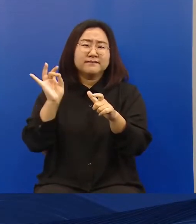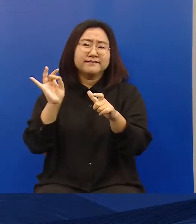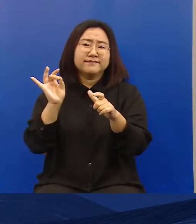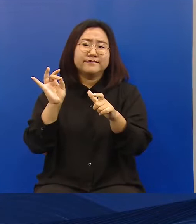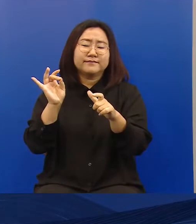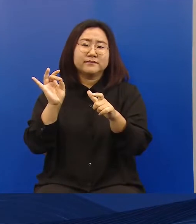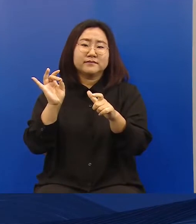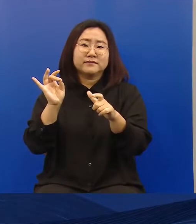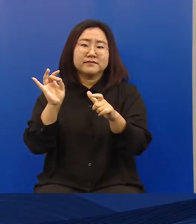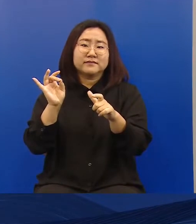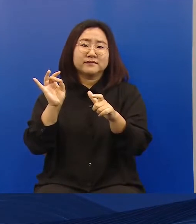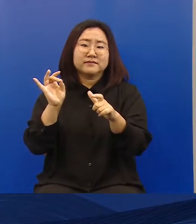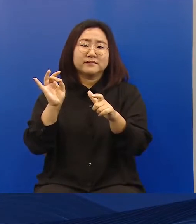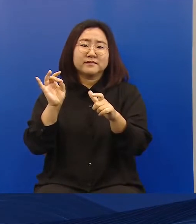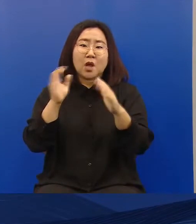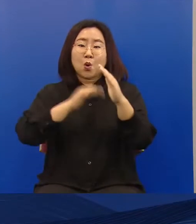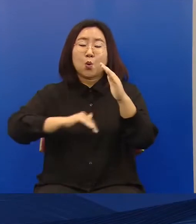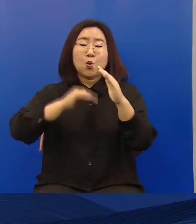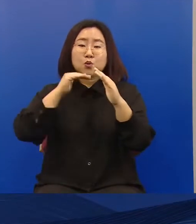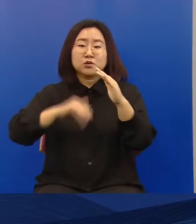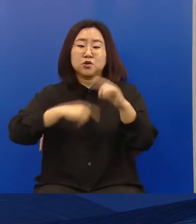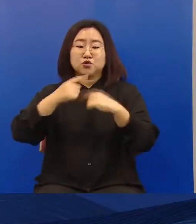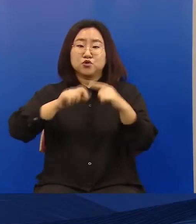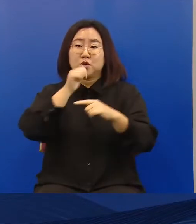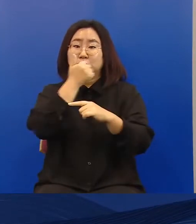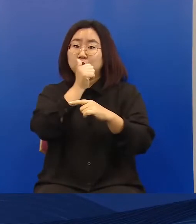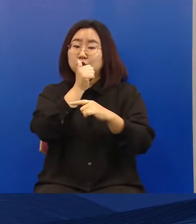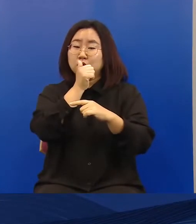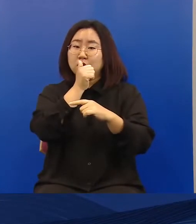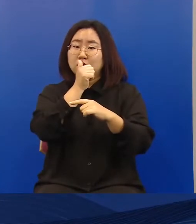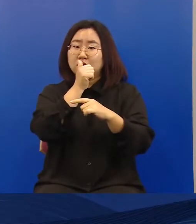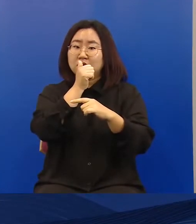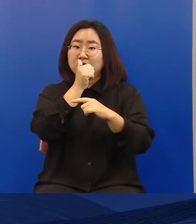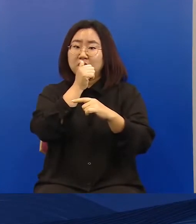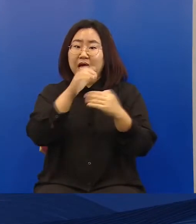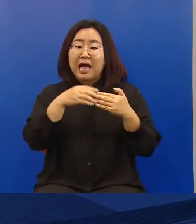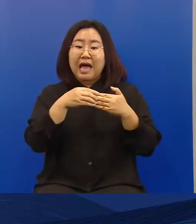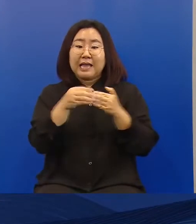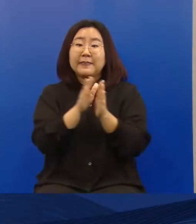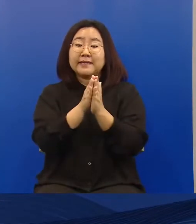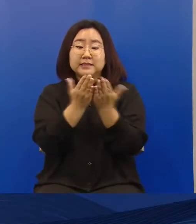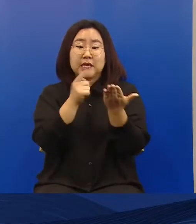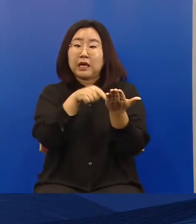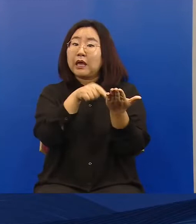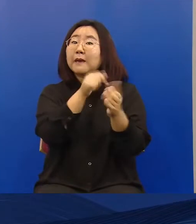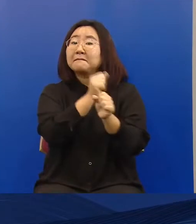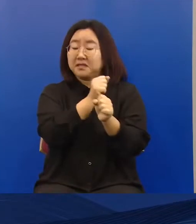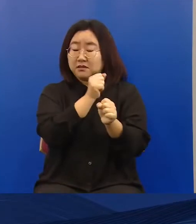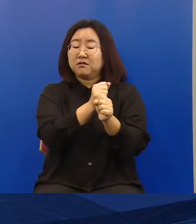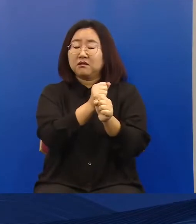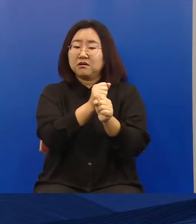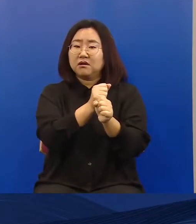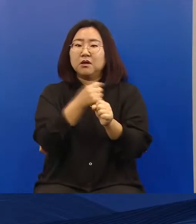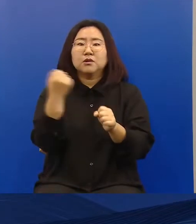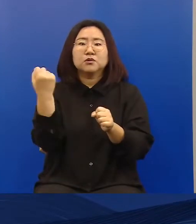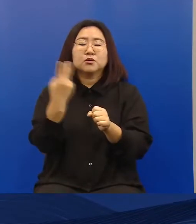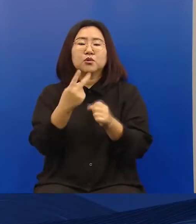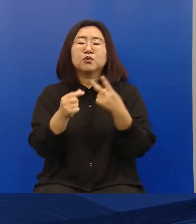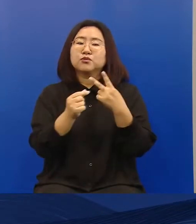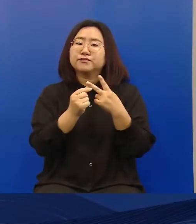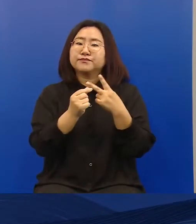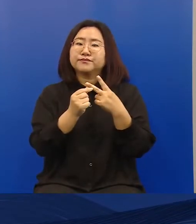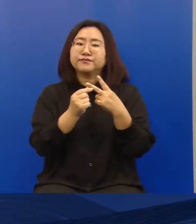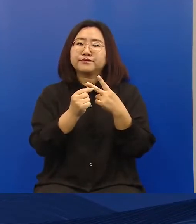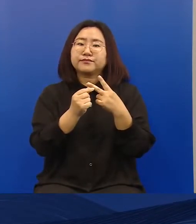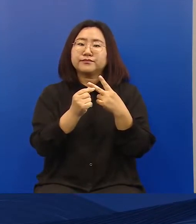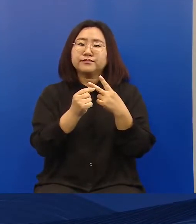Jeju is pioneering to utilize public sign language interpretation services, and they created